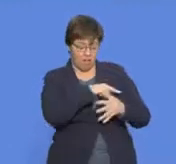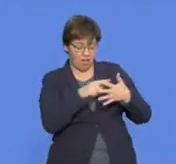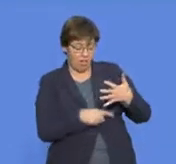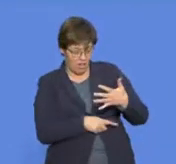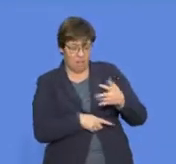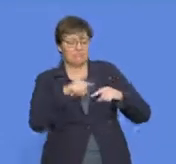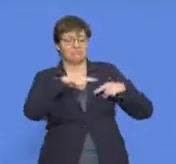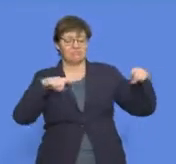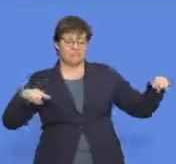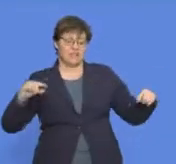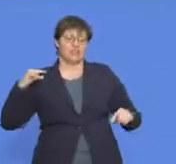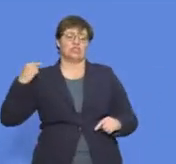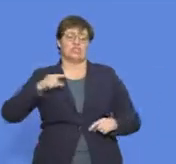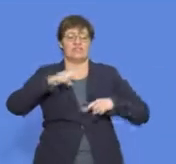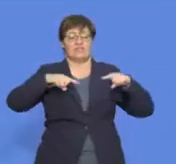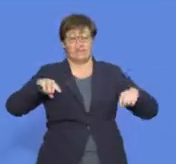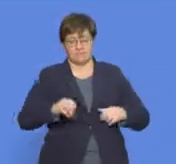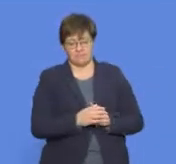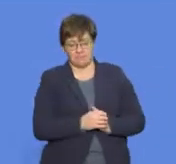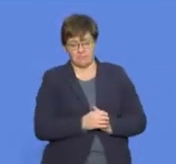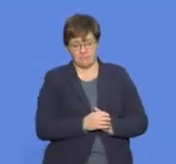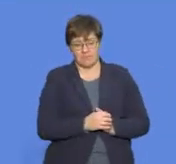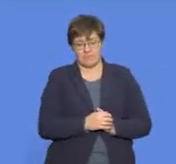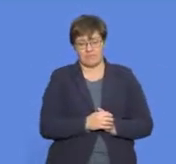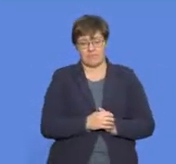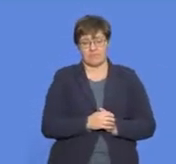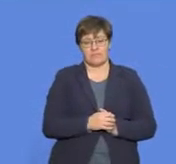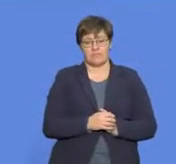of genetic variation. Okay.